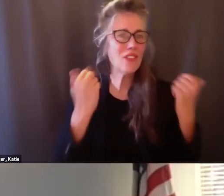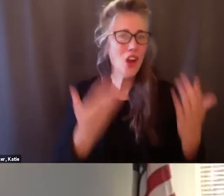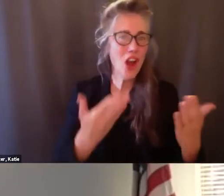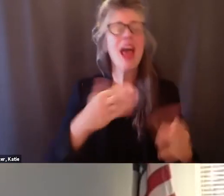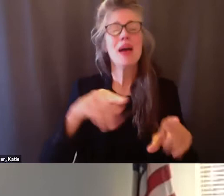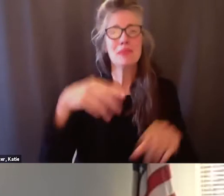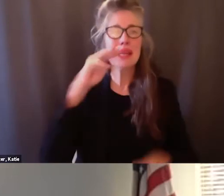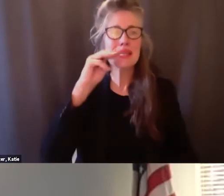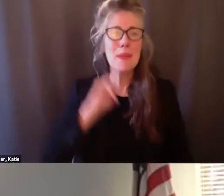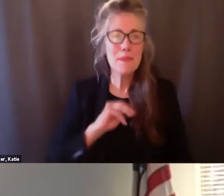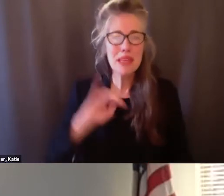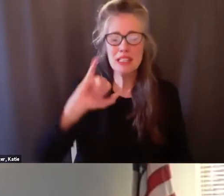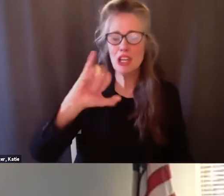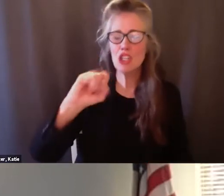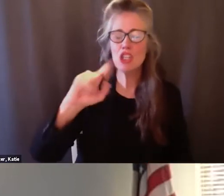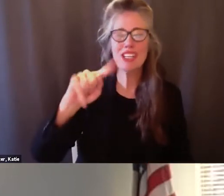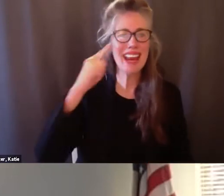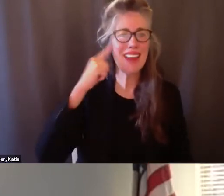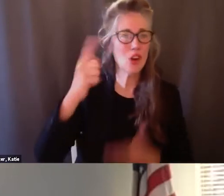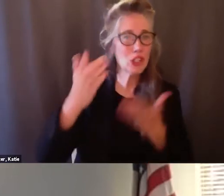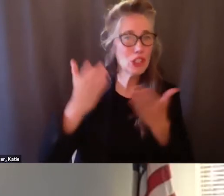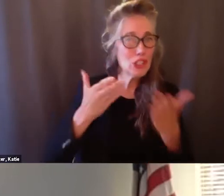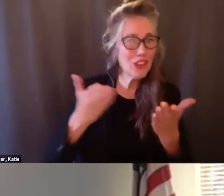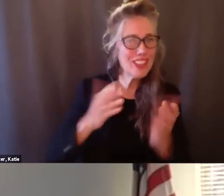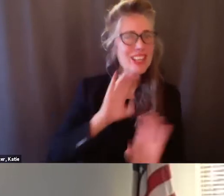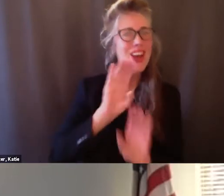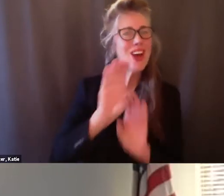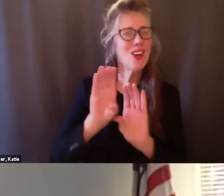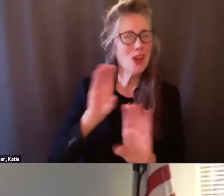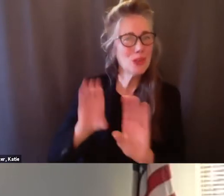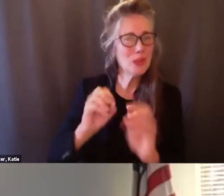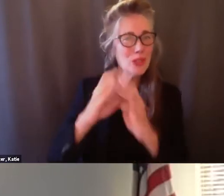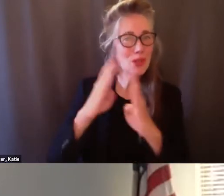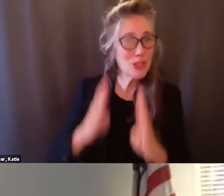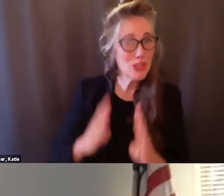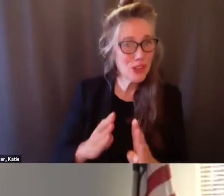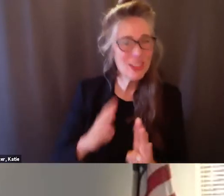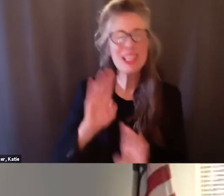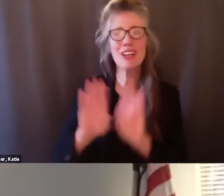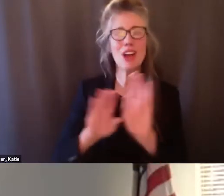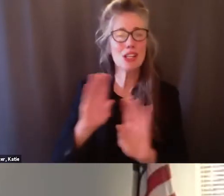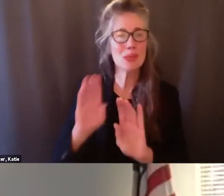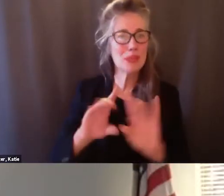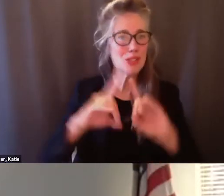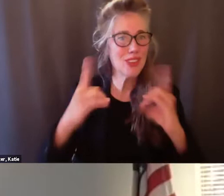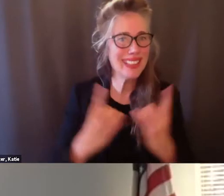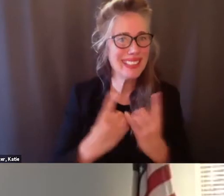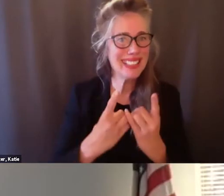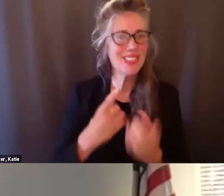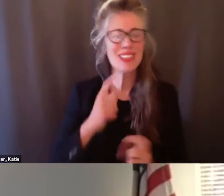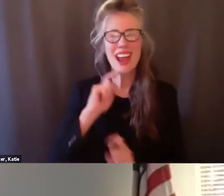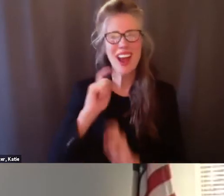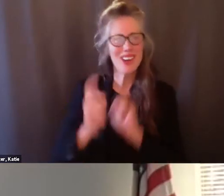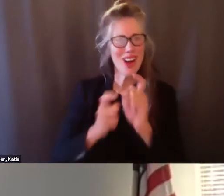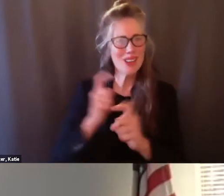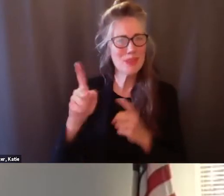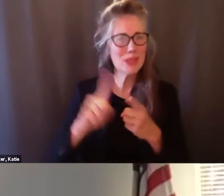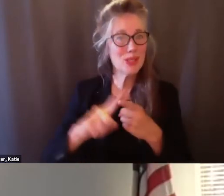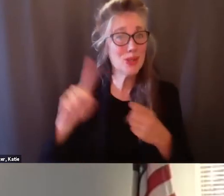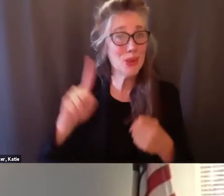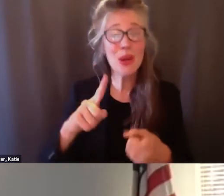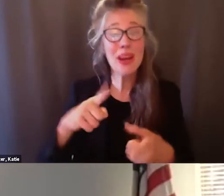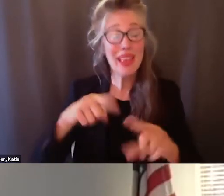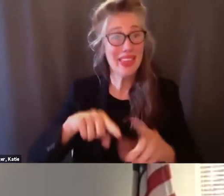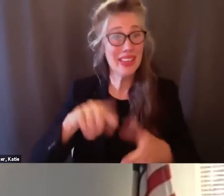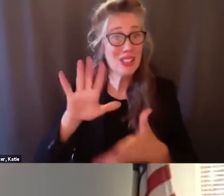your dedication, and your contributions to our students and to our district and our schools. We wish you a happy and a healthy retirement,